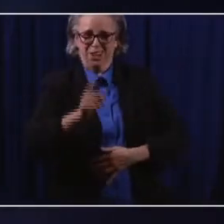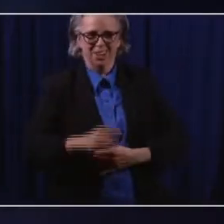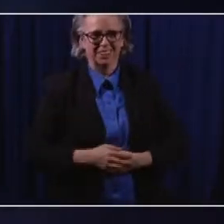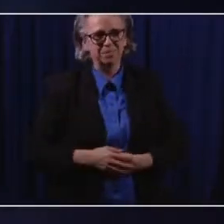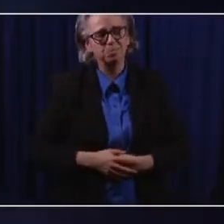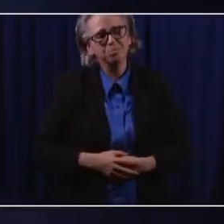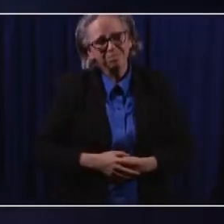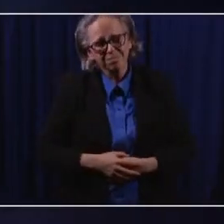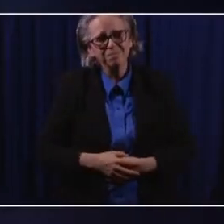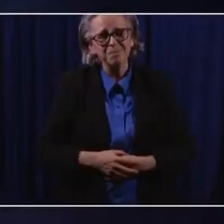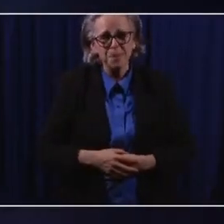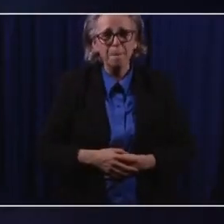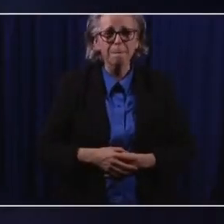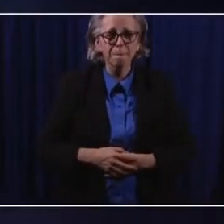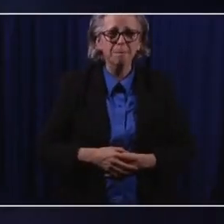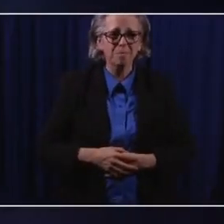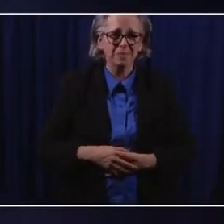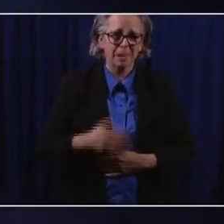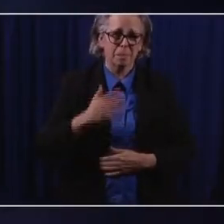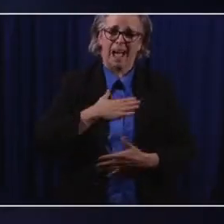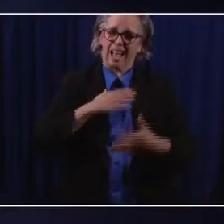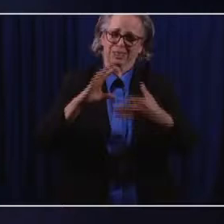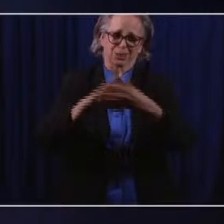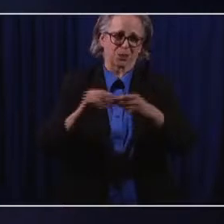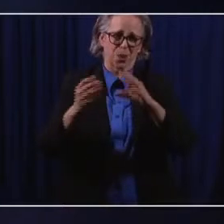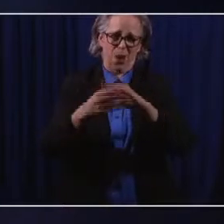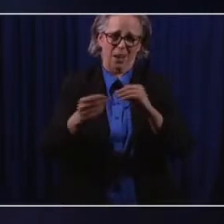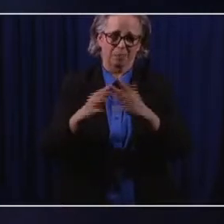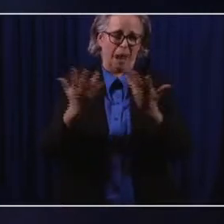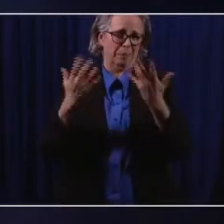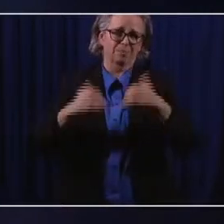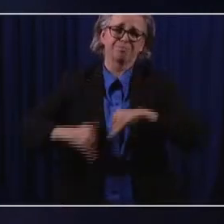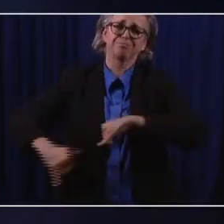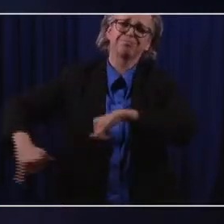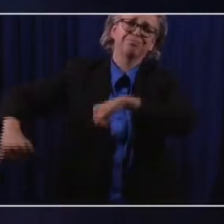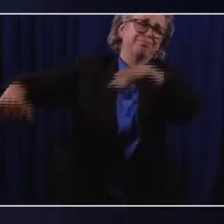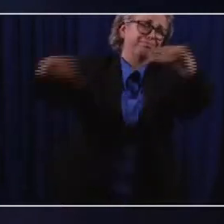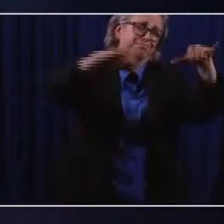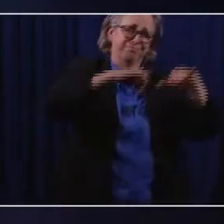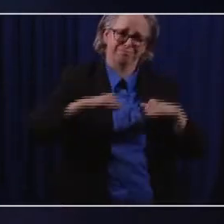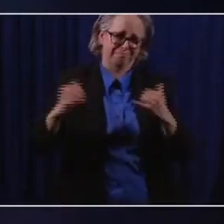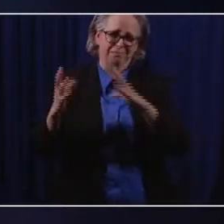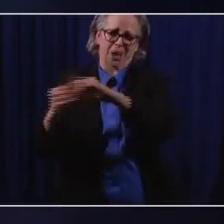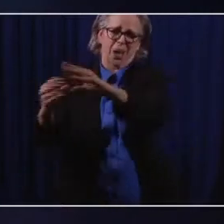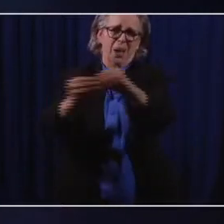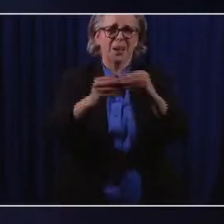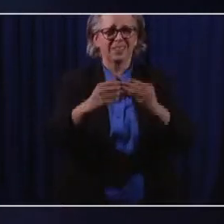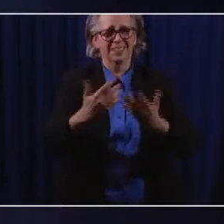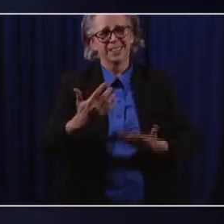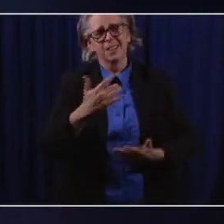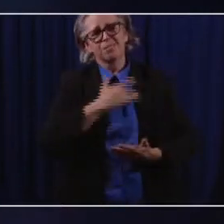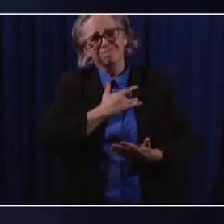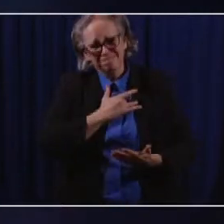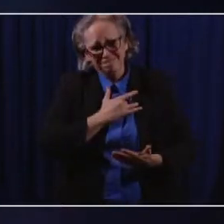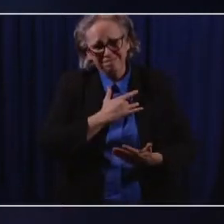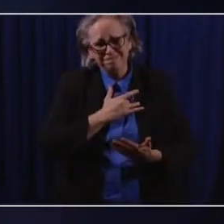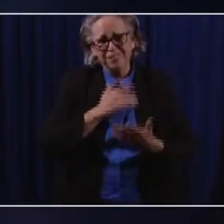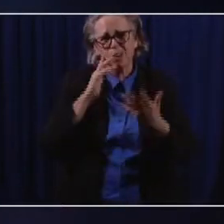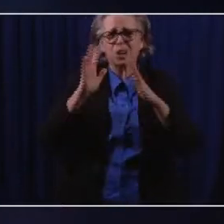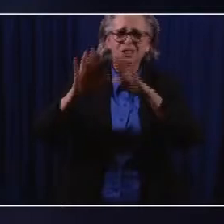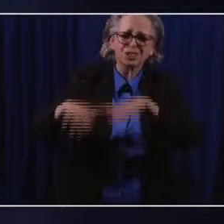my story is probably very similar to a lot of teachers out there, just having a heart for kids and wanting to make a difference. And I